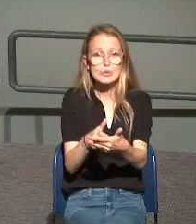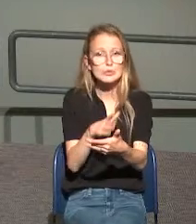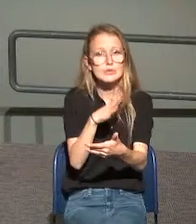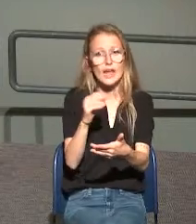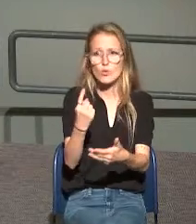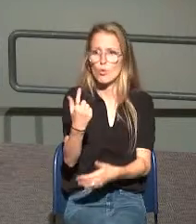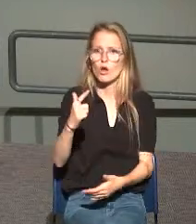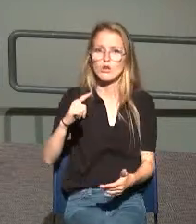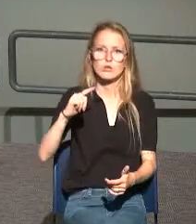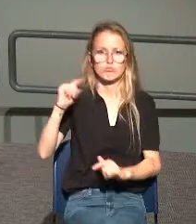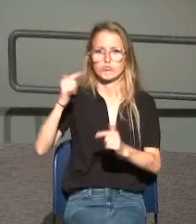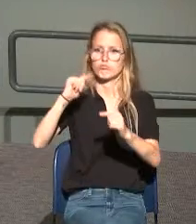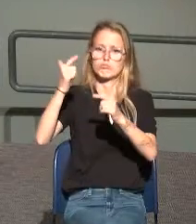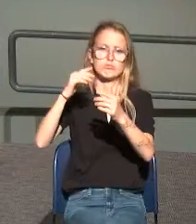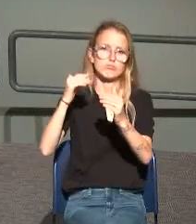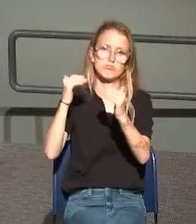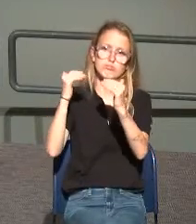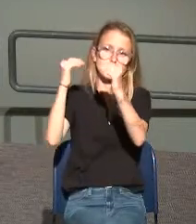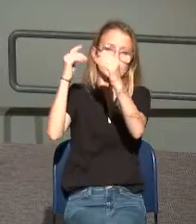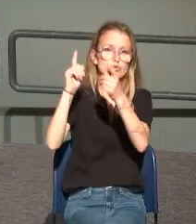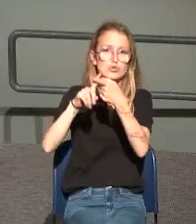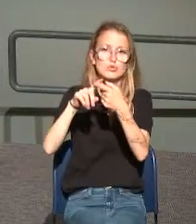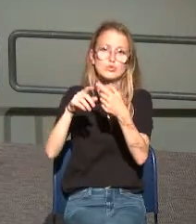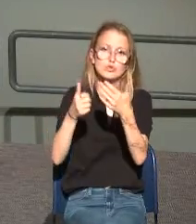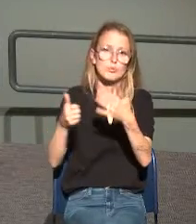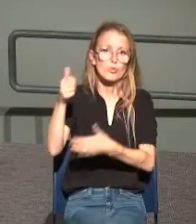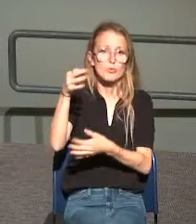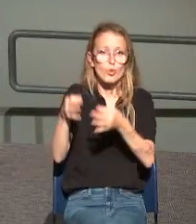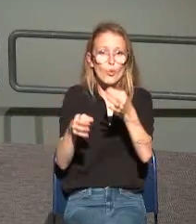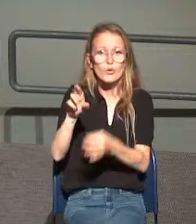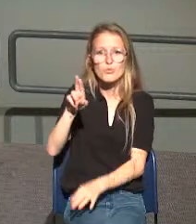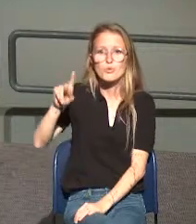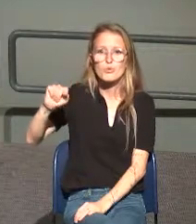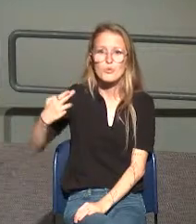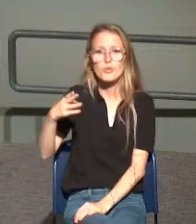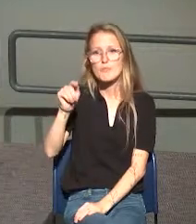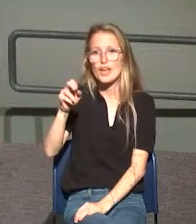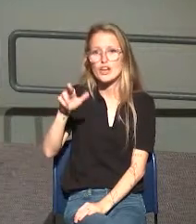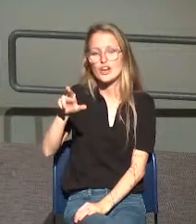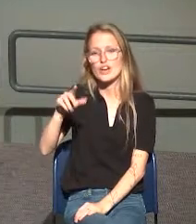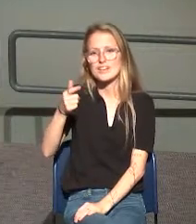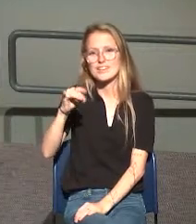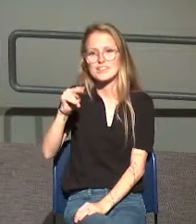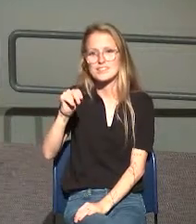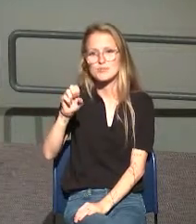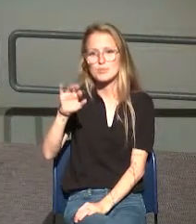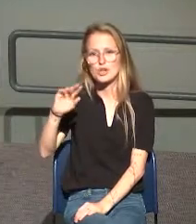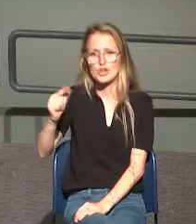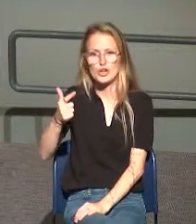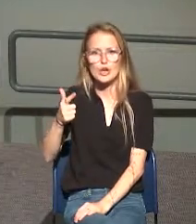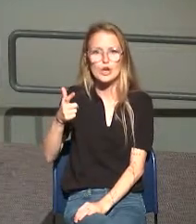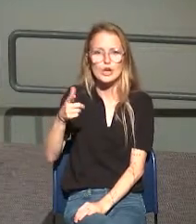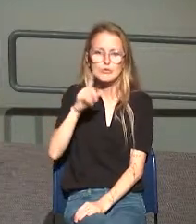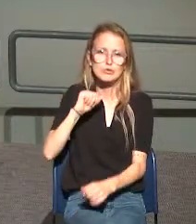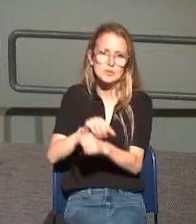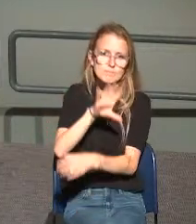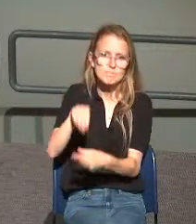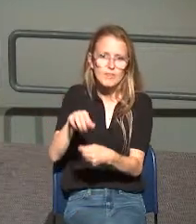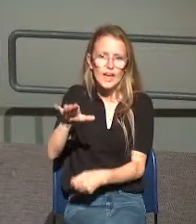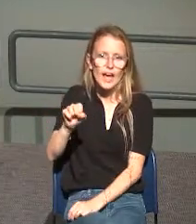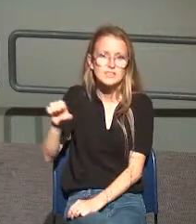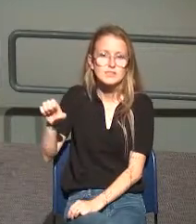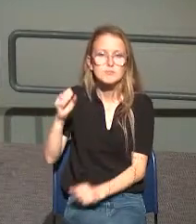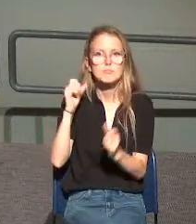Supreme Court. Ruth Bader Ginsburg worked on those cases. And there were several women in the